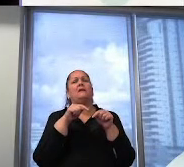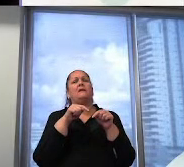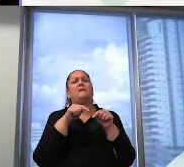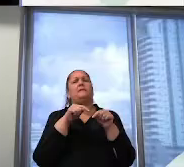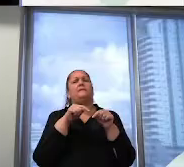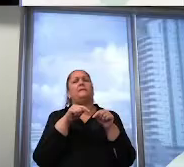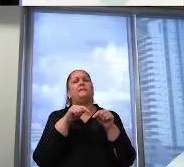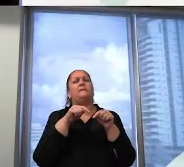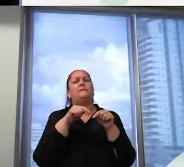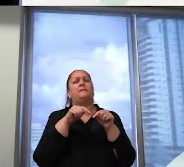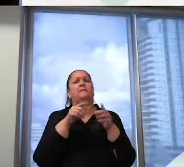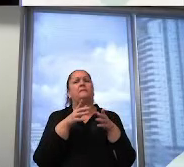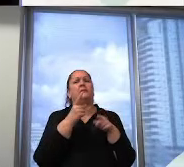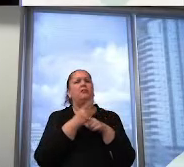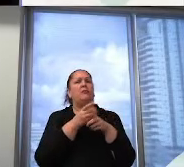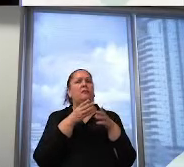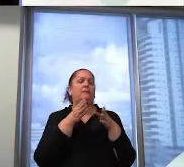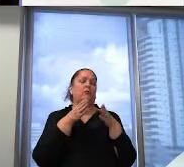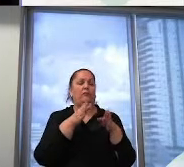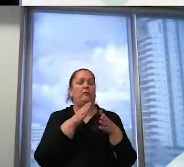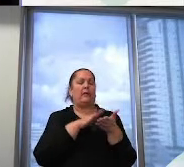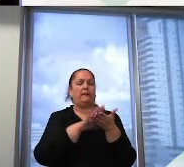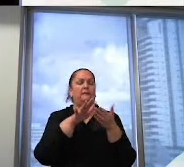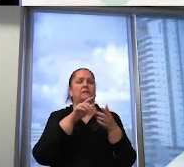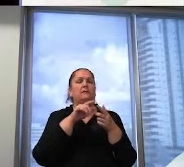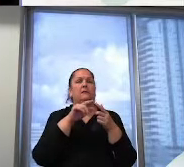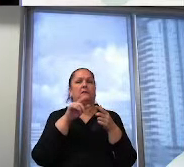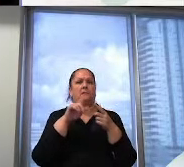of right-of-way reclaimed.